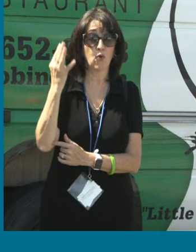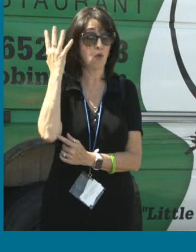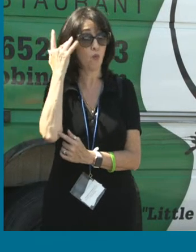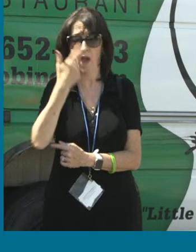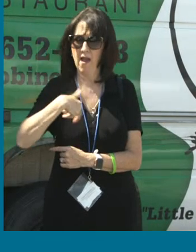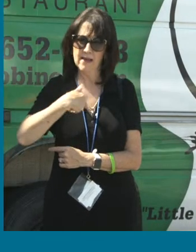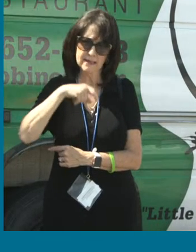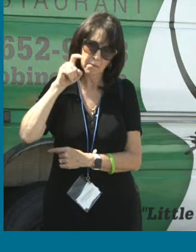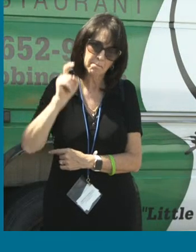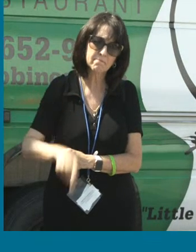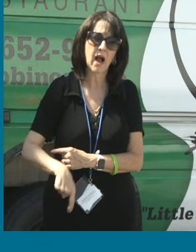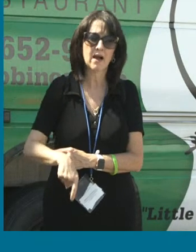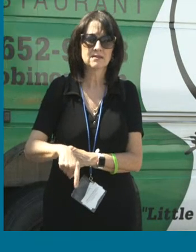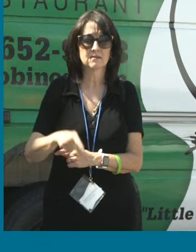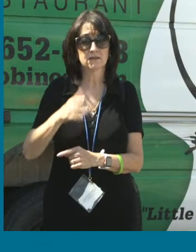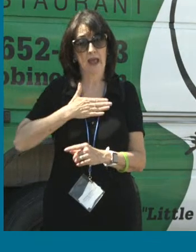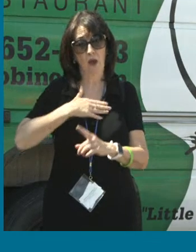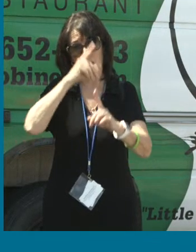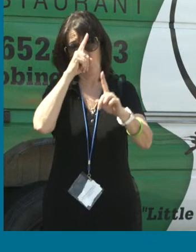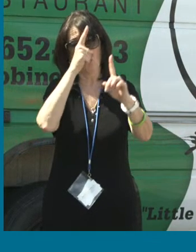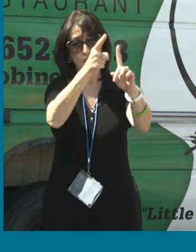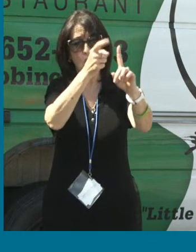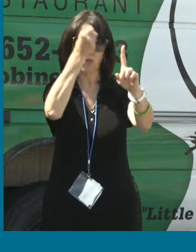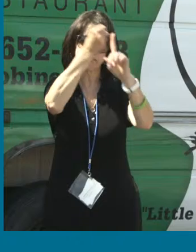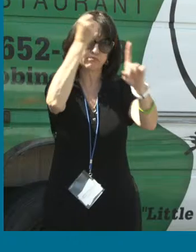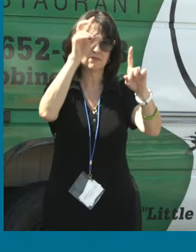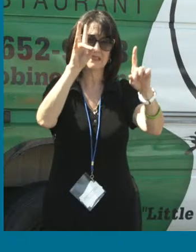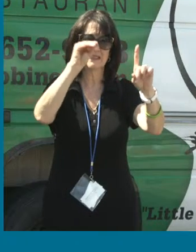We're on the doorstep of 68%.